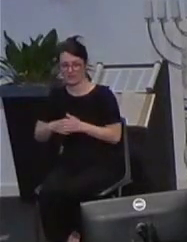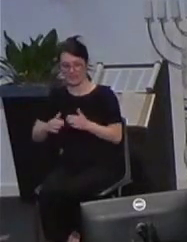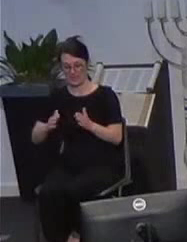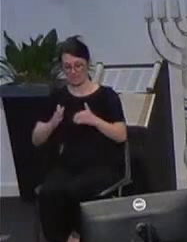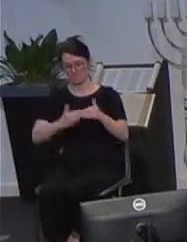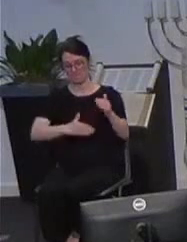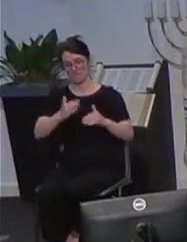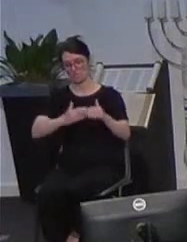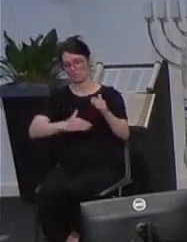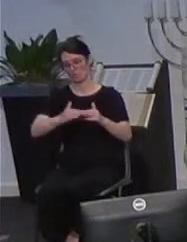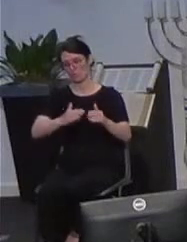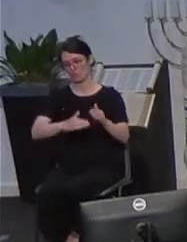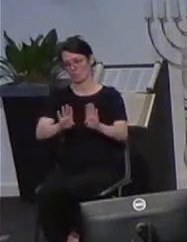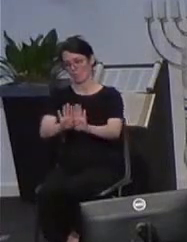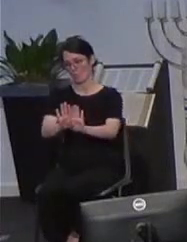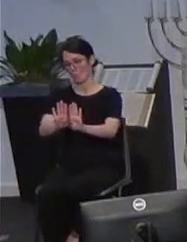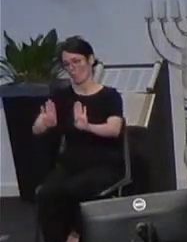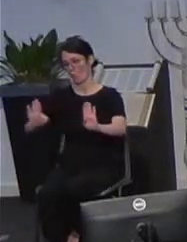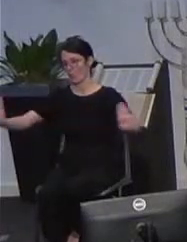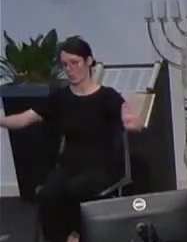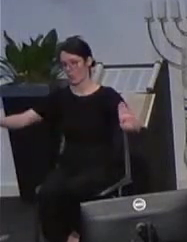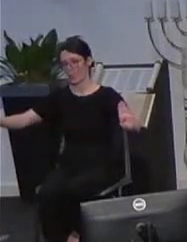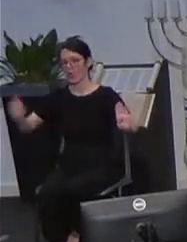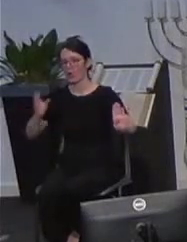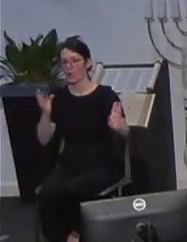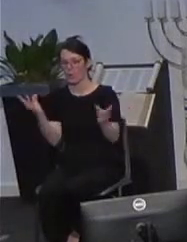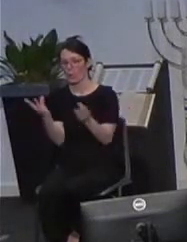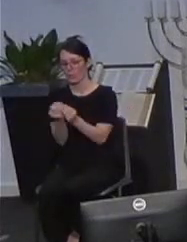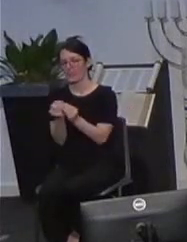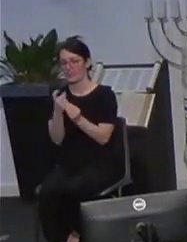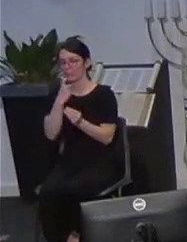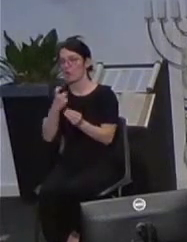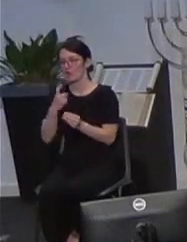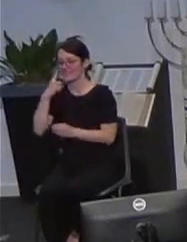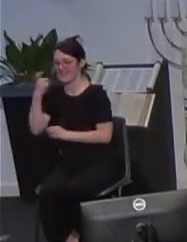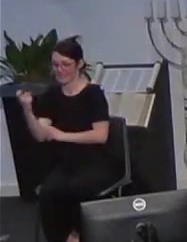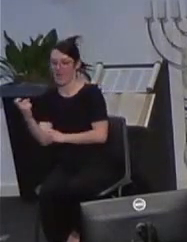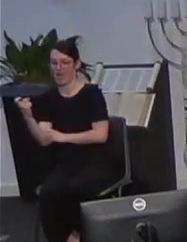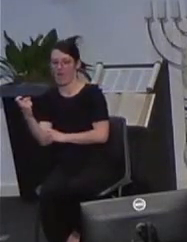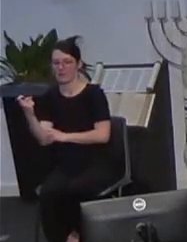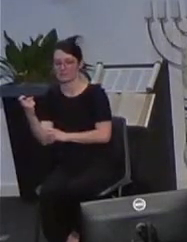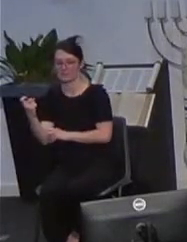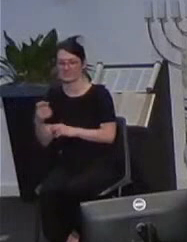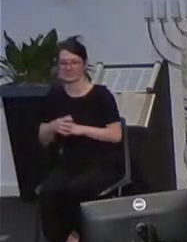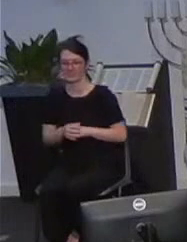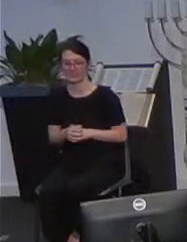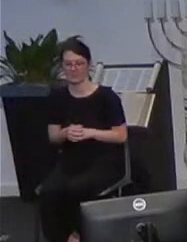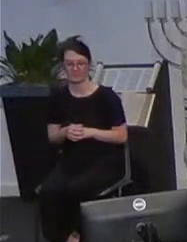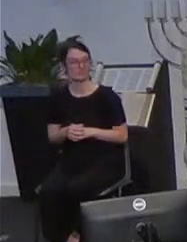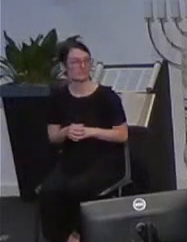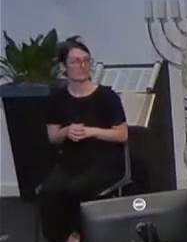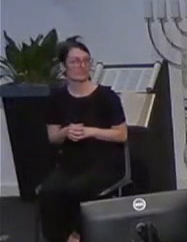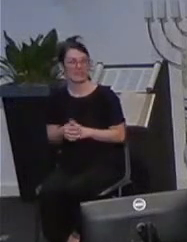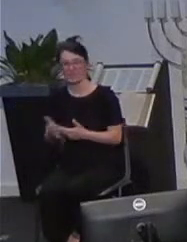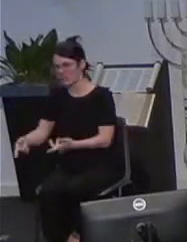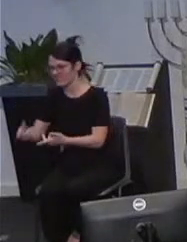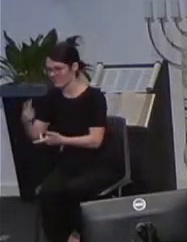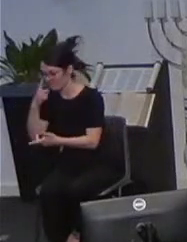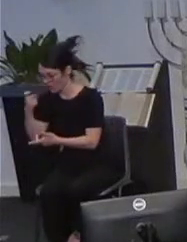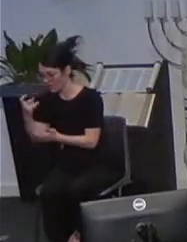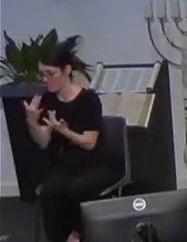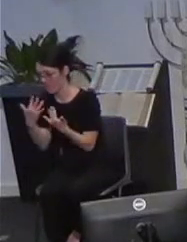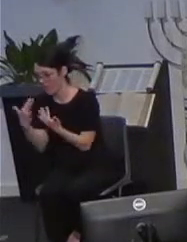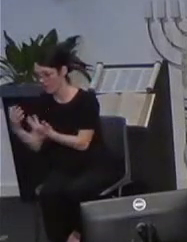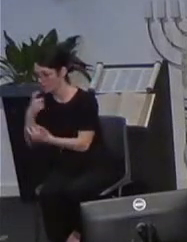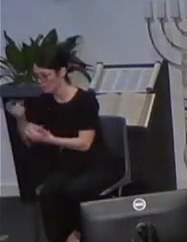all these little rock walls everywhere. And it's kind of less about keeping the sheep in and more about basically just getting the rocks out of the